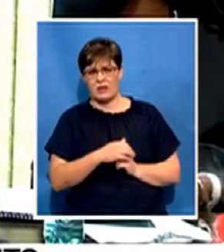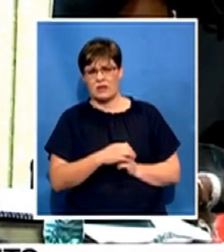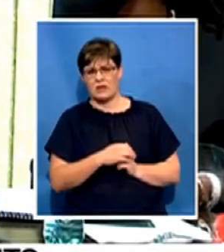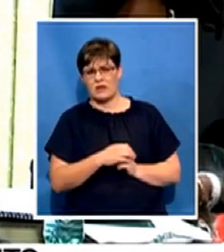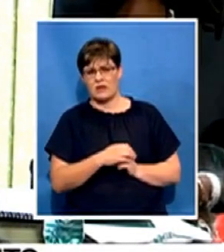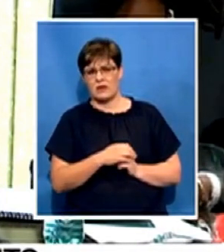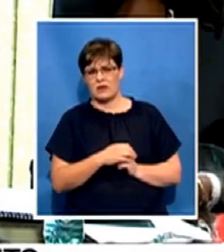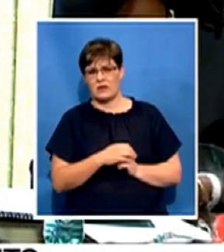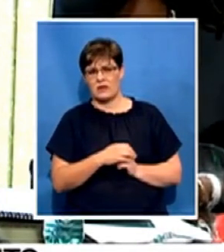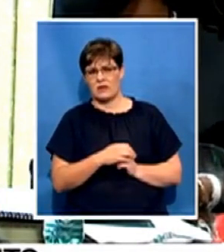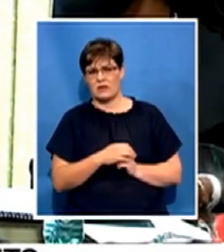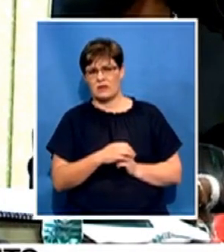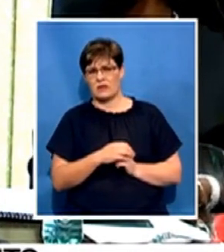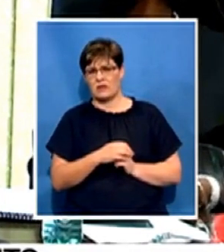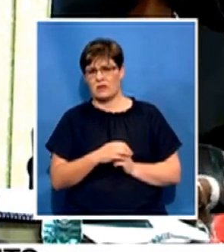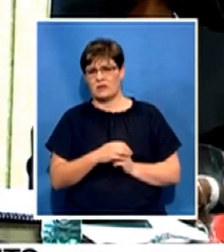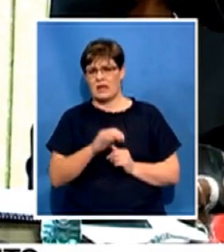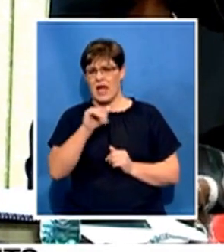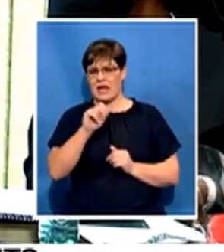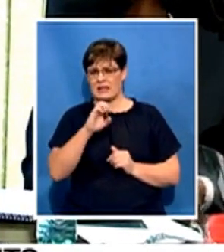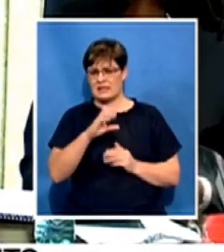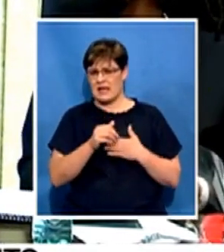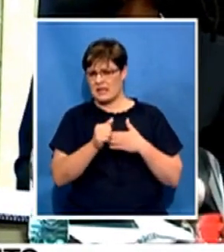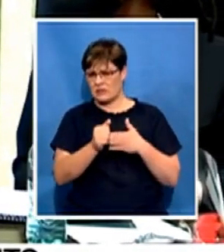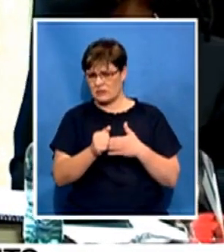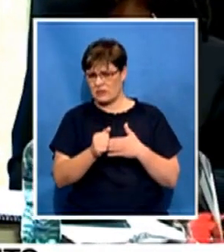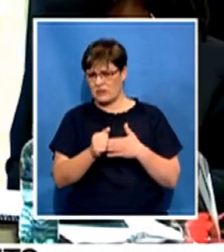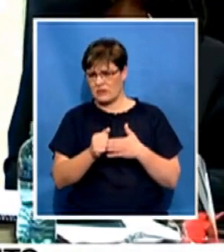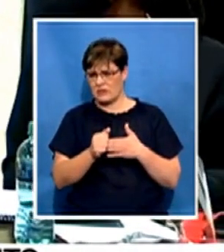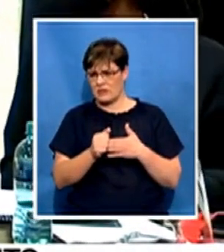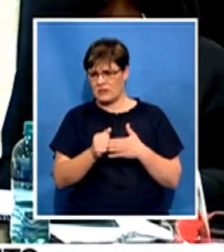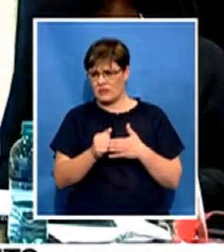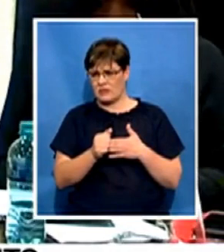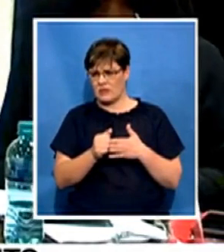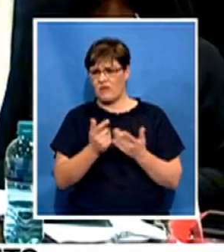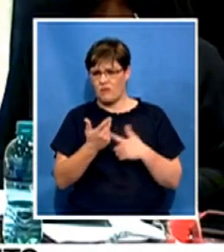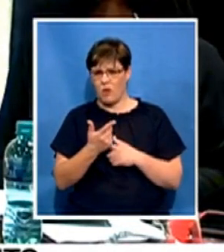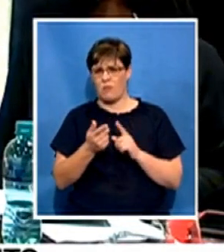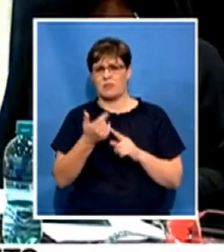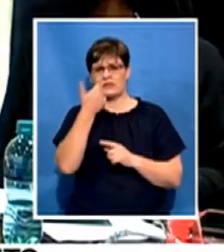days of former President Thabo Mbeki and to the current leadership now.